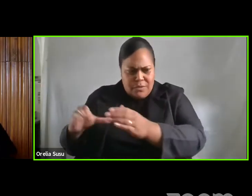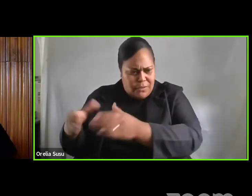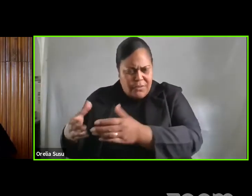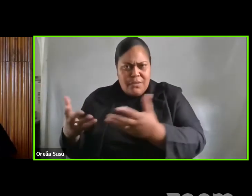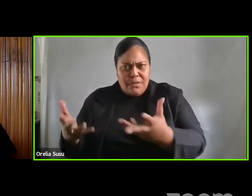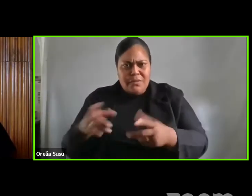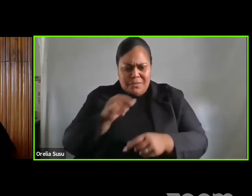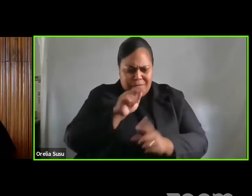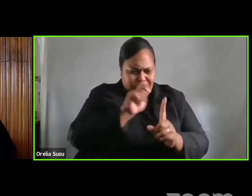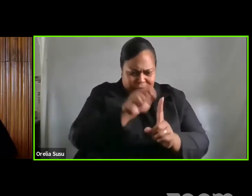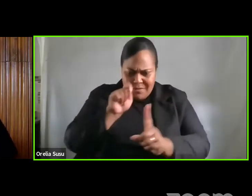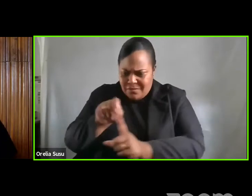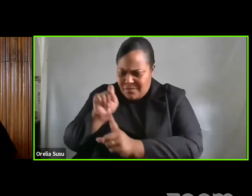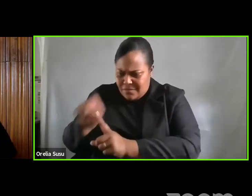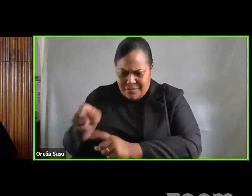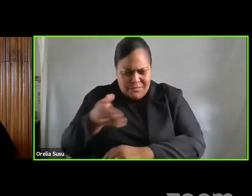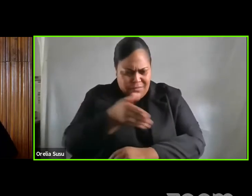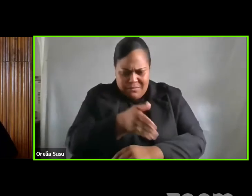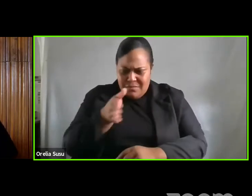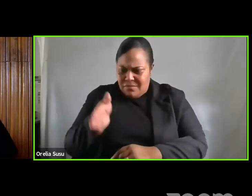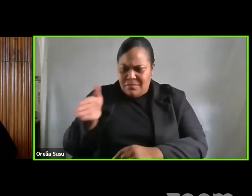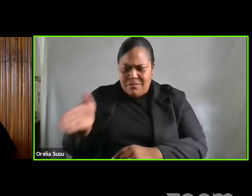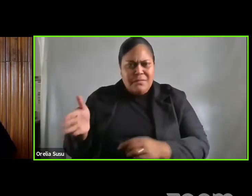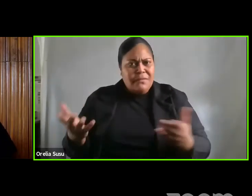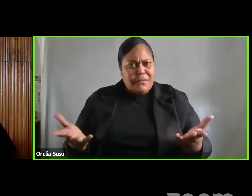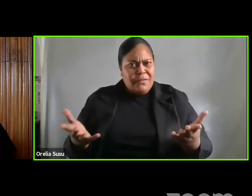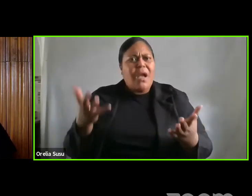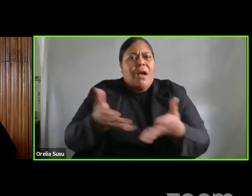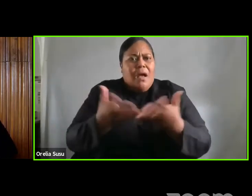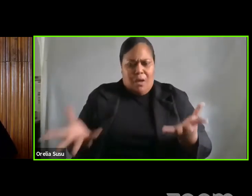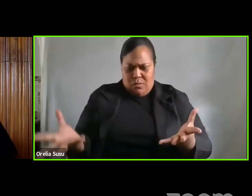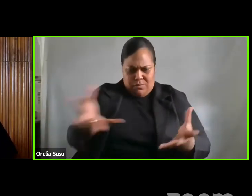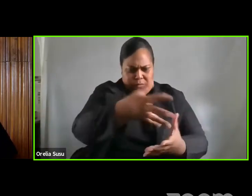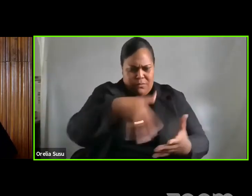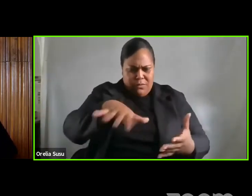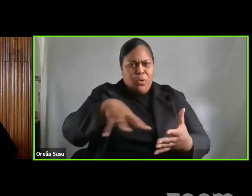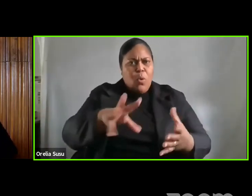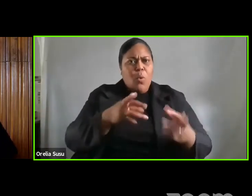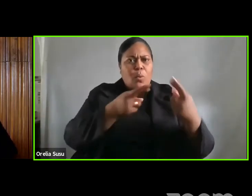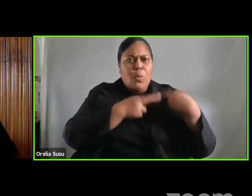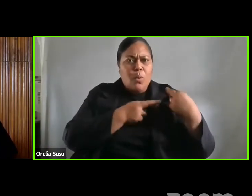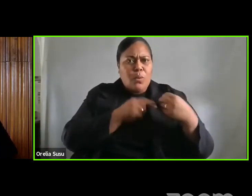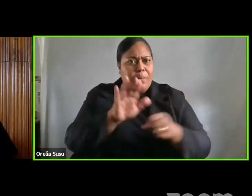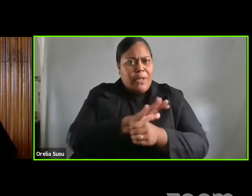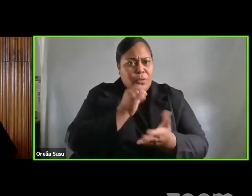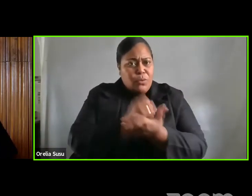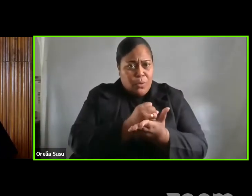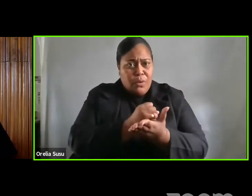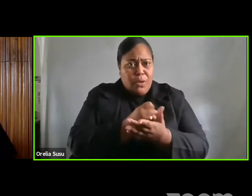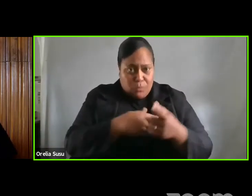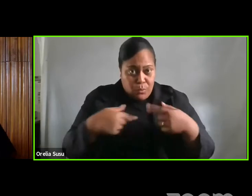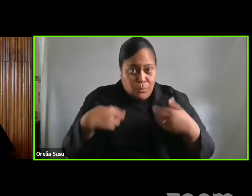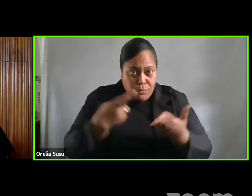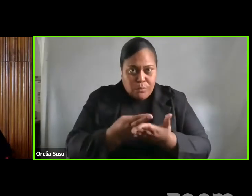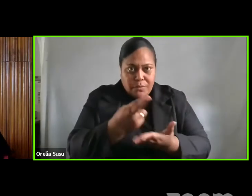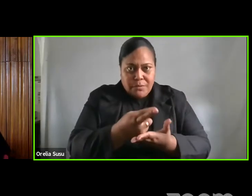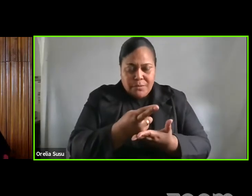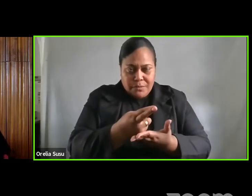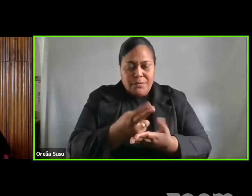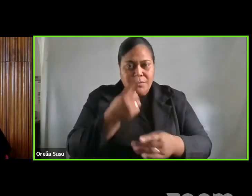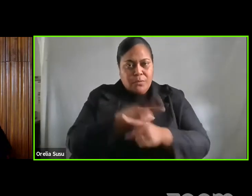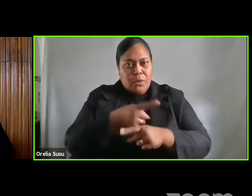groups play a different specific role in making sure that uh we are really talking about climate